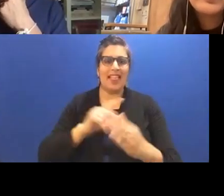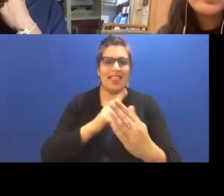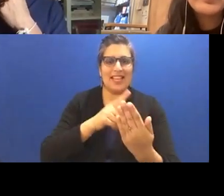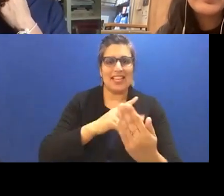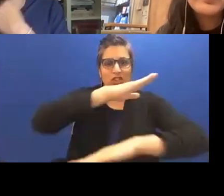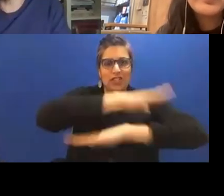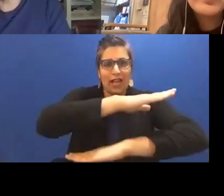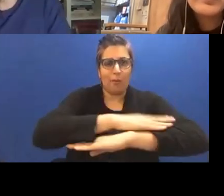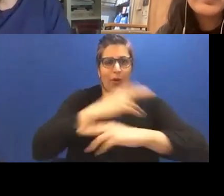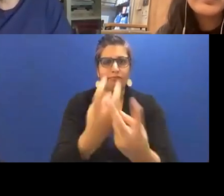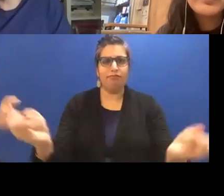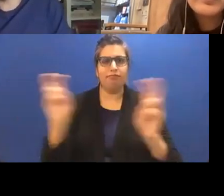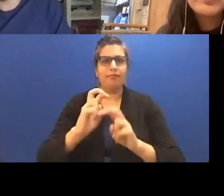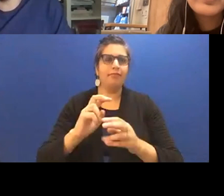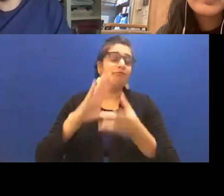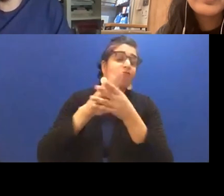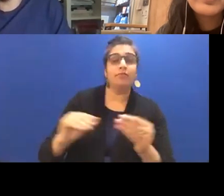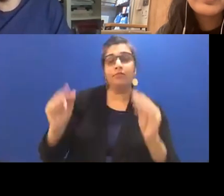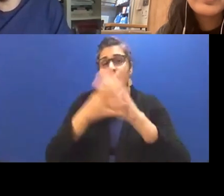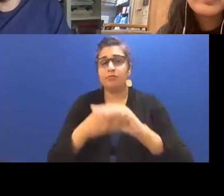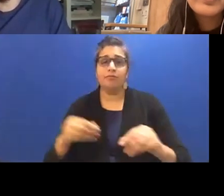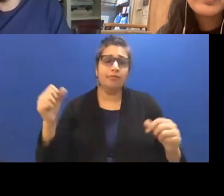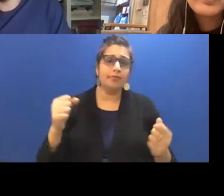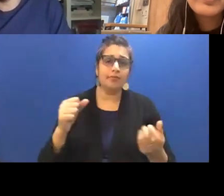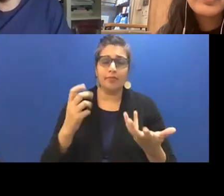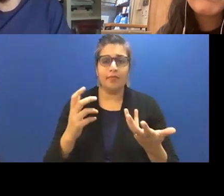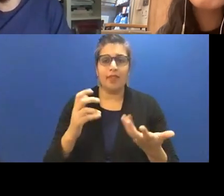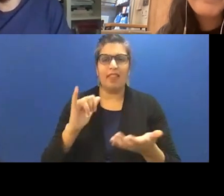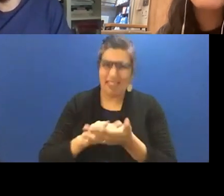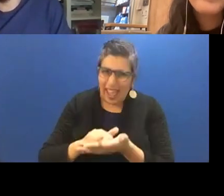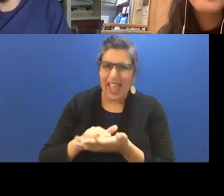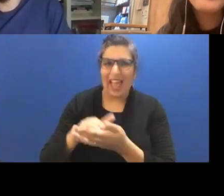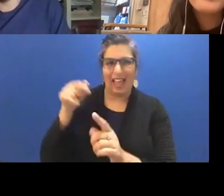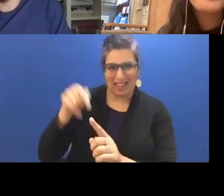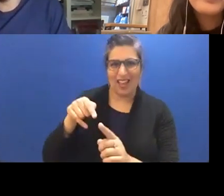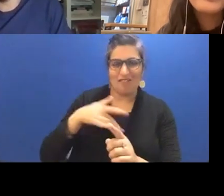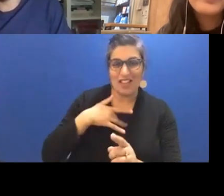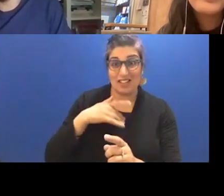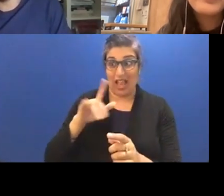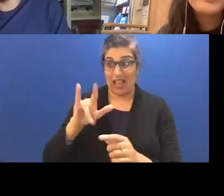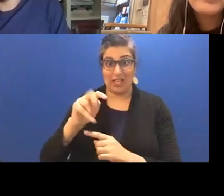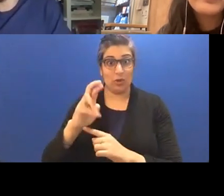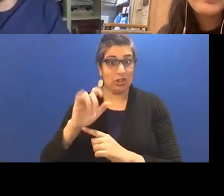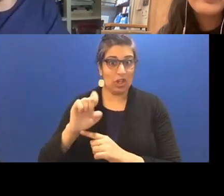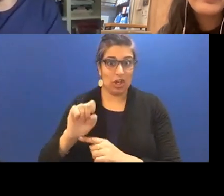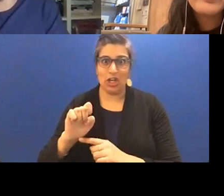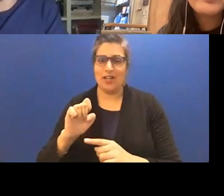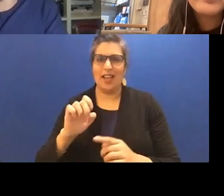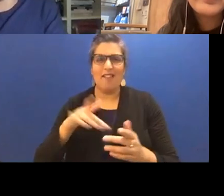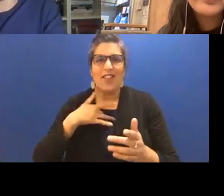that feels so urgently, that feels like literature, that feels like writing, even if it's not always honored as such.